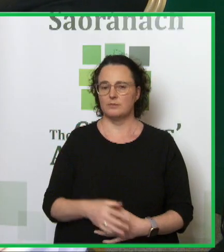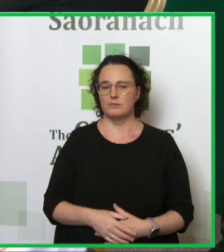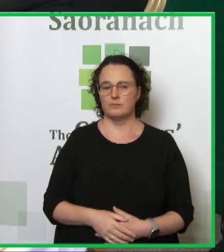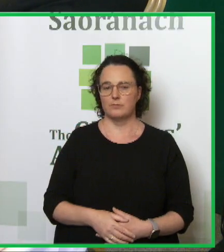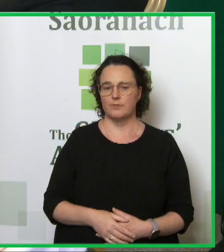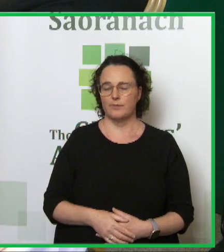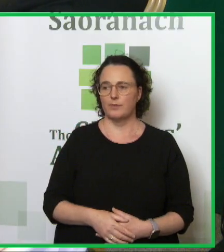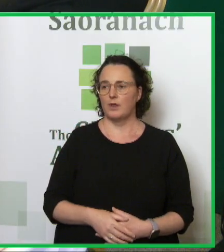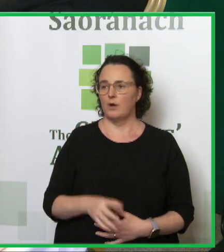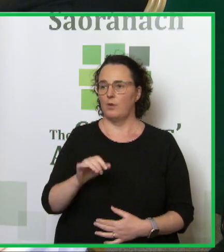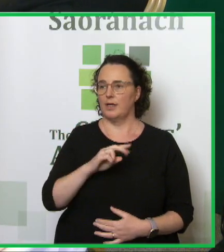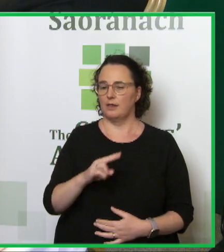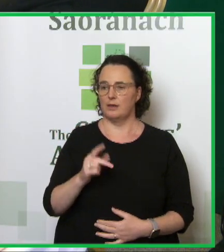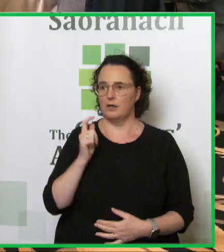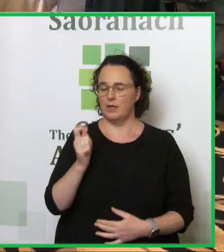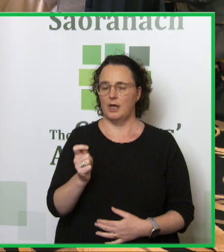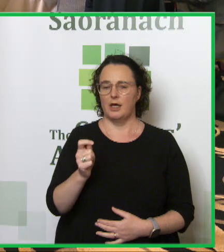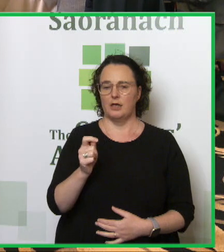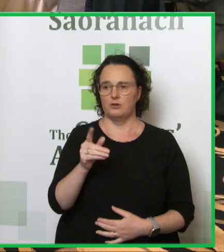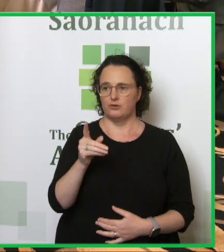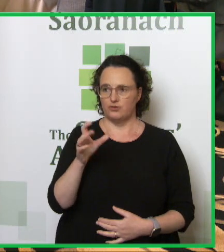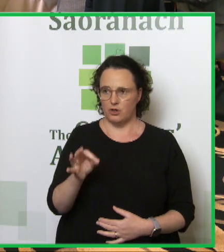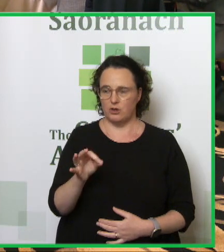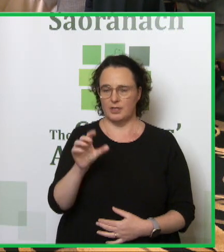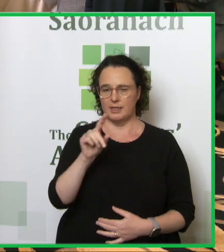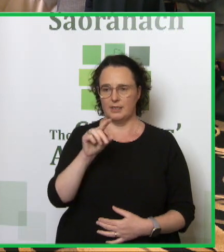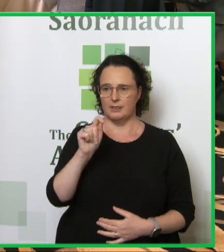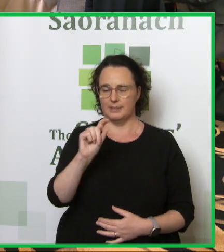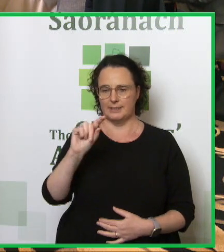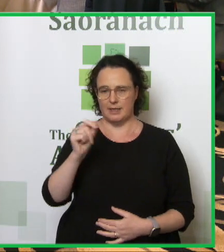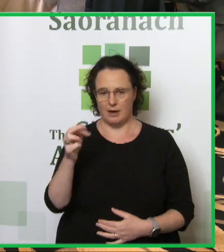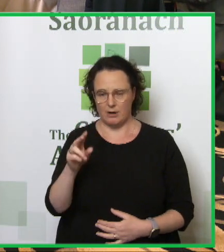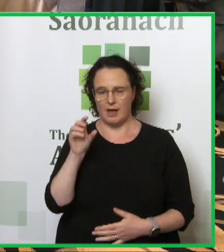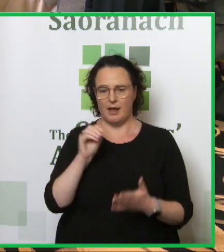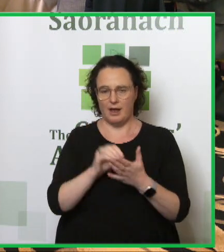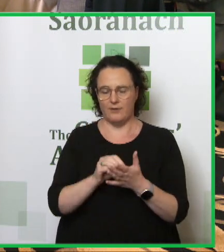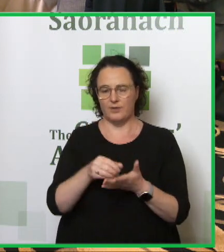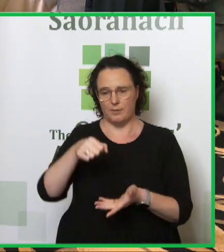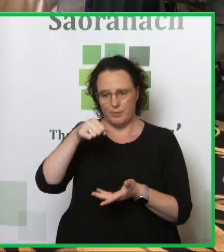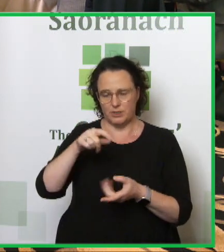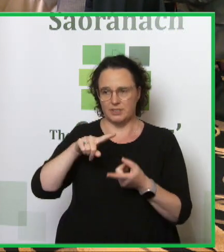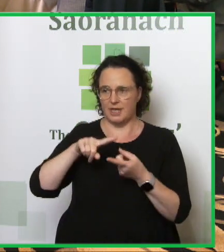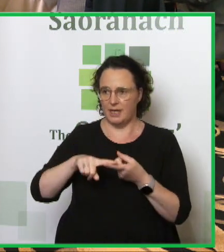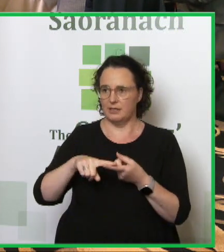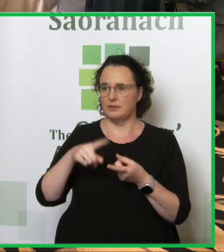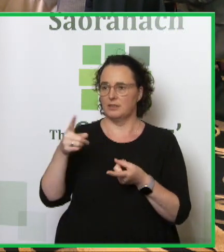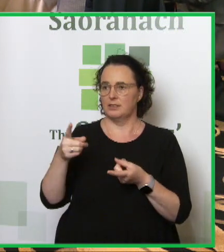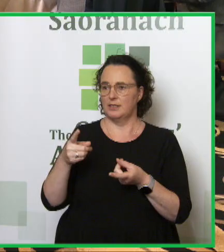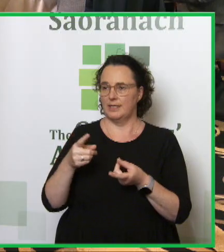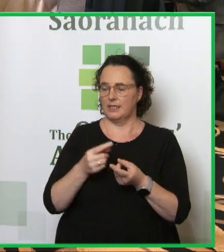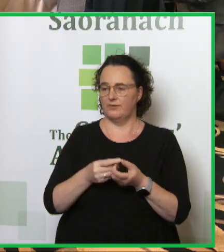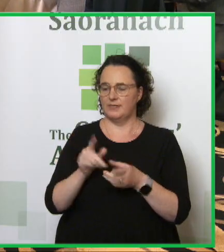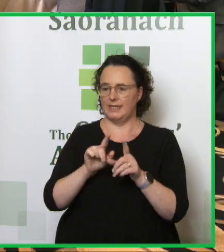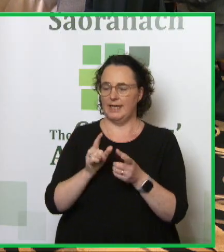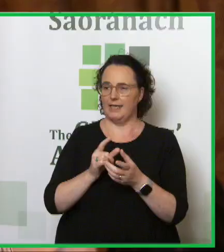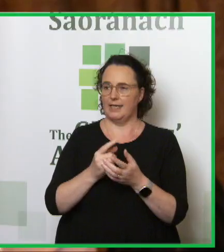we appoint a drug czar who has the budget and the responsibility for delivering, rather than just farming this out to individual